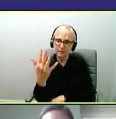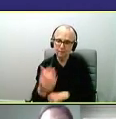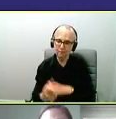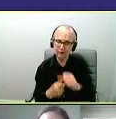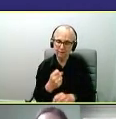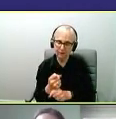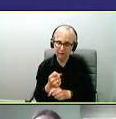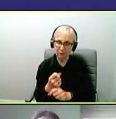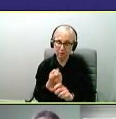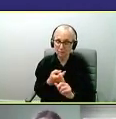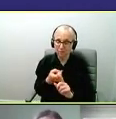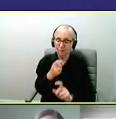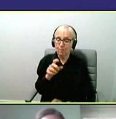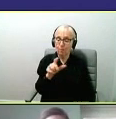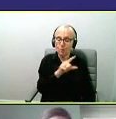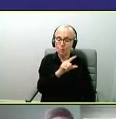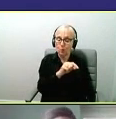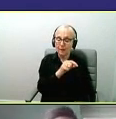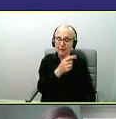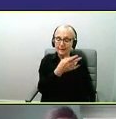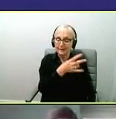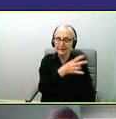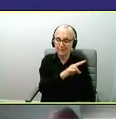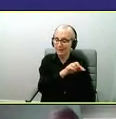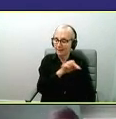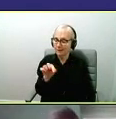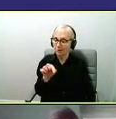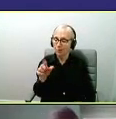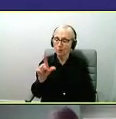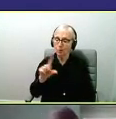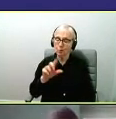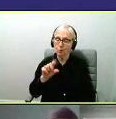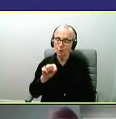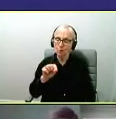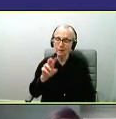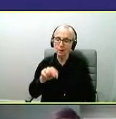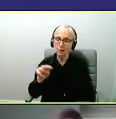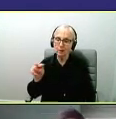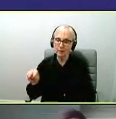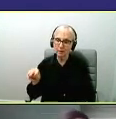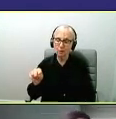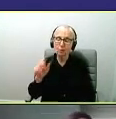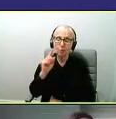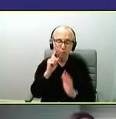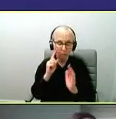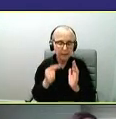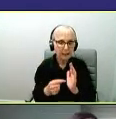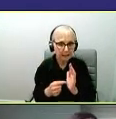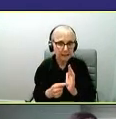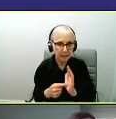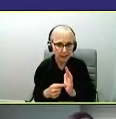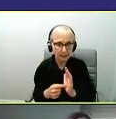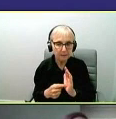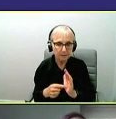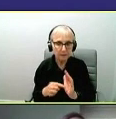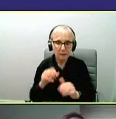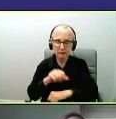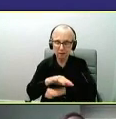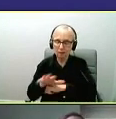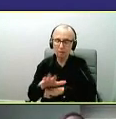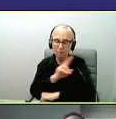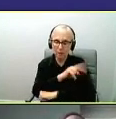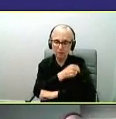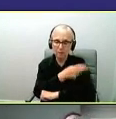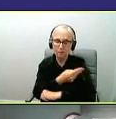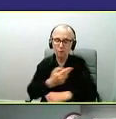2017 through 2022. So comparatively speaking, recognize that COVID hospitalizations for the young